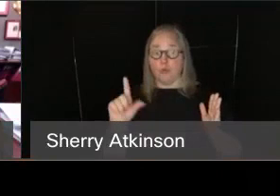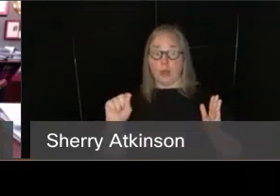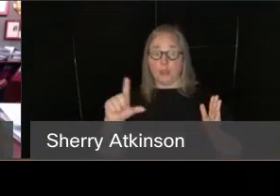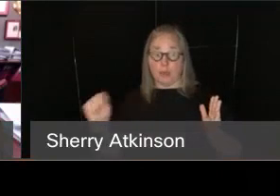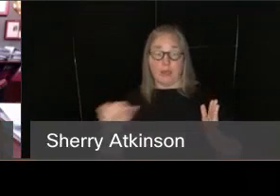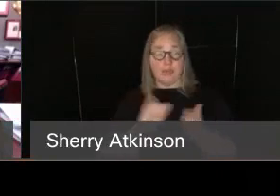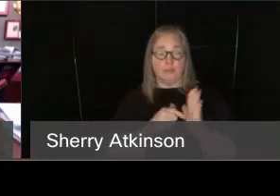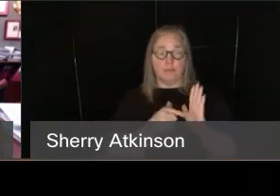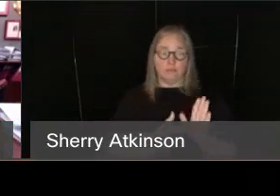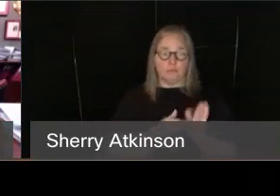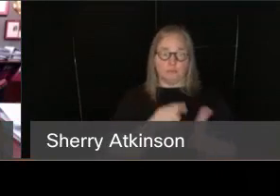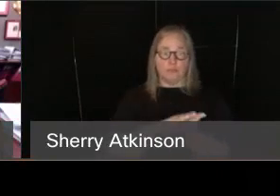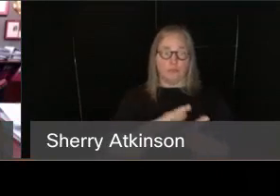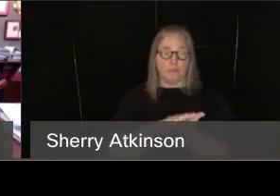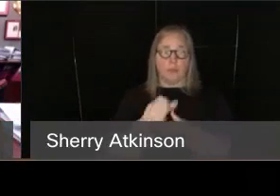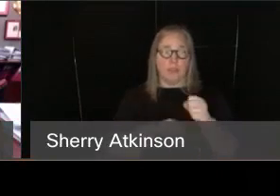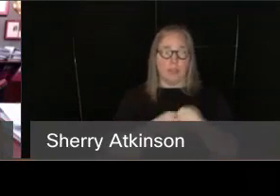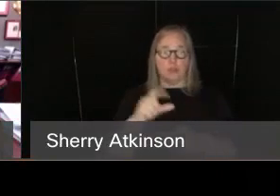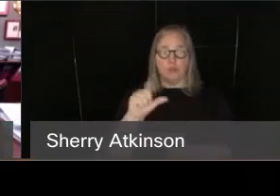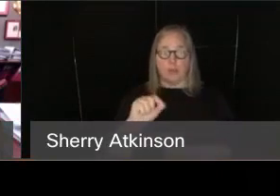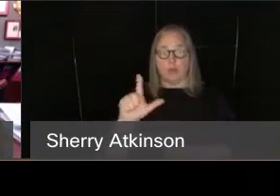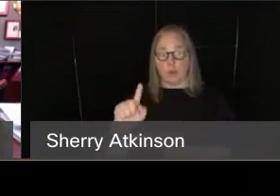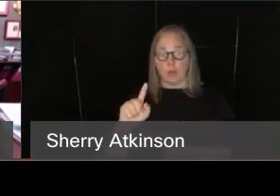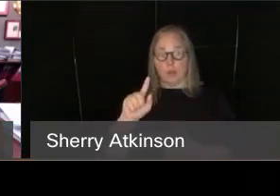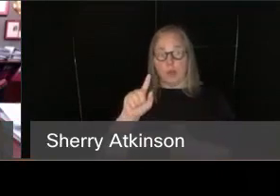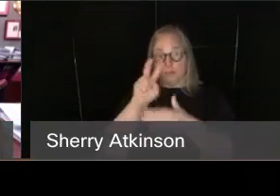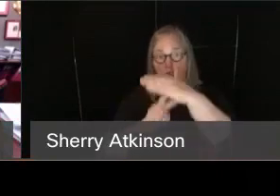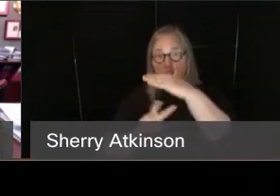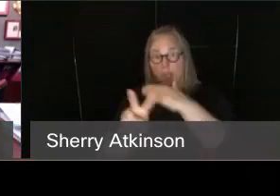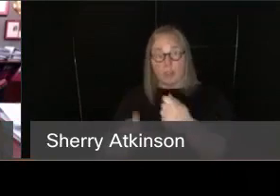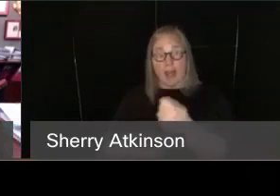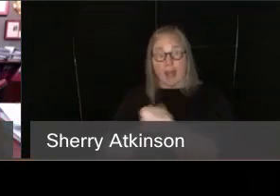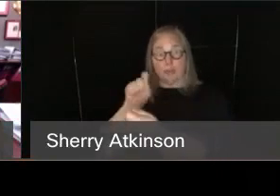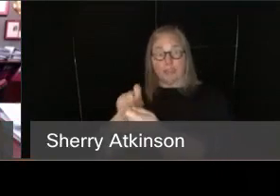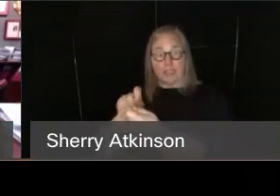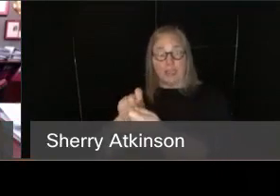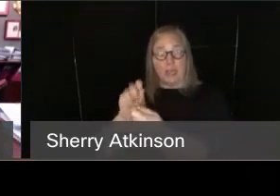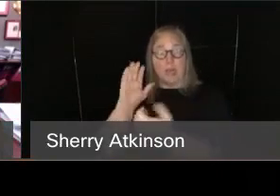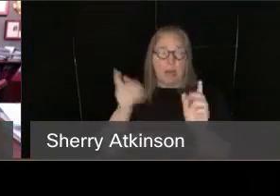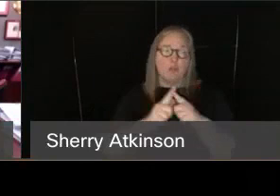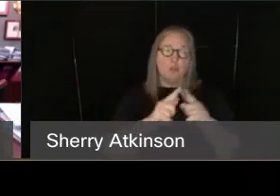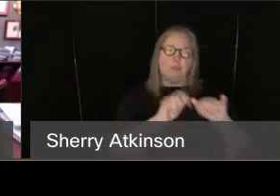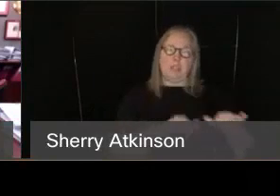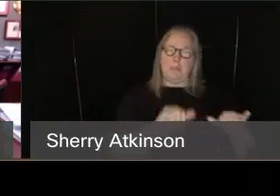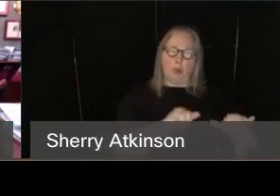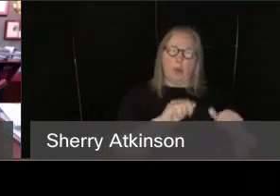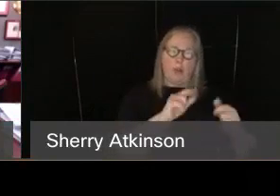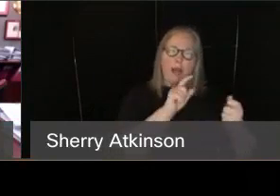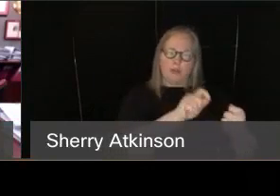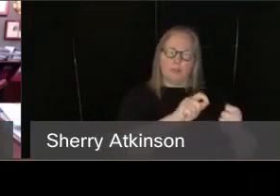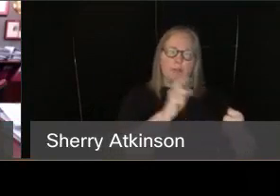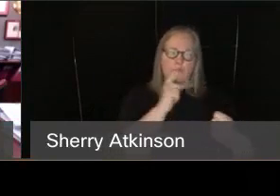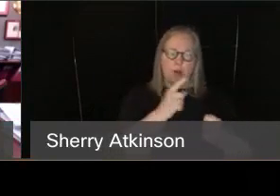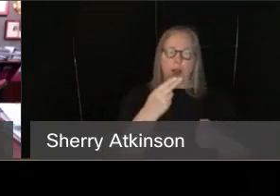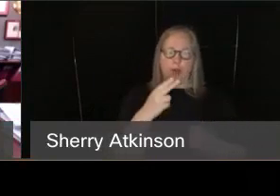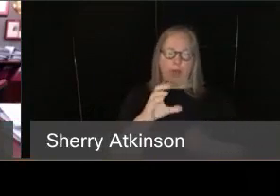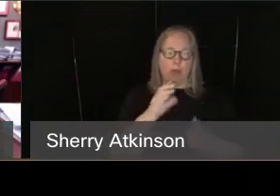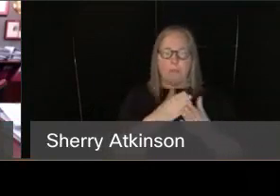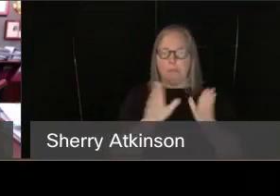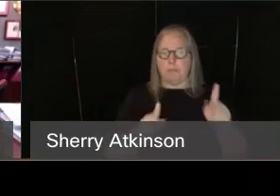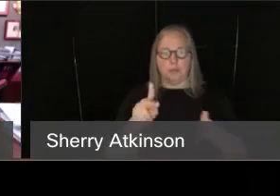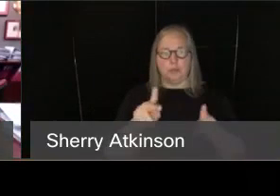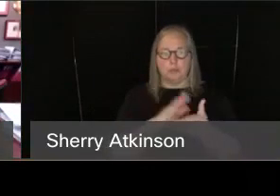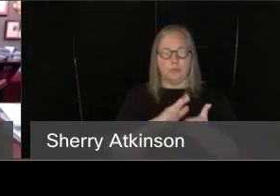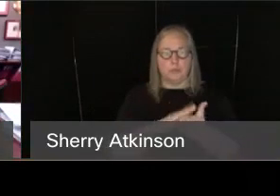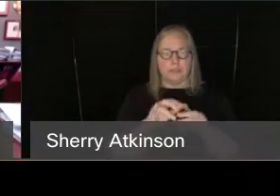year 2021 projection accuracy versus typical accuracy for Howard County Public School System